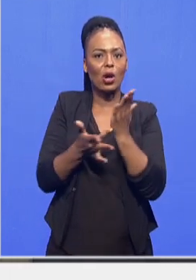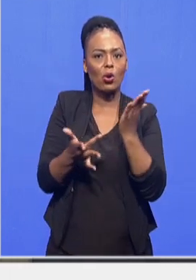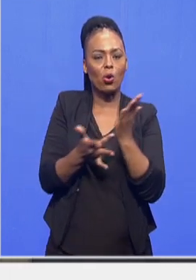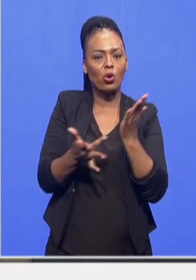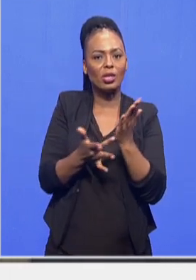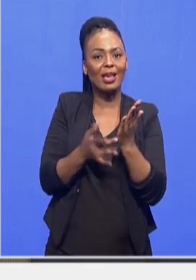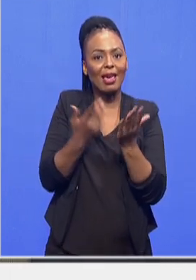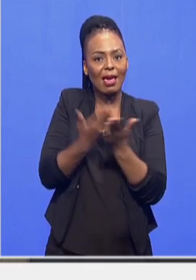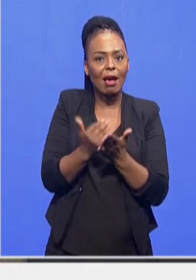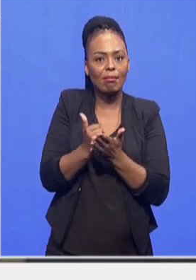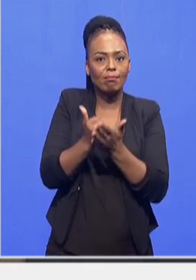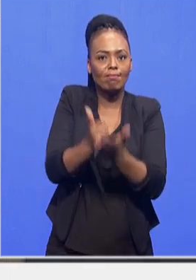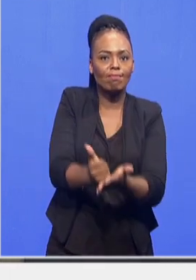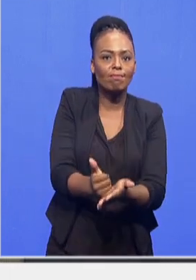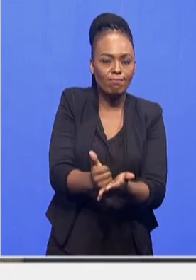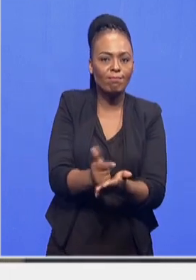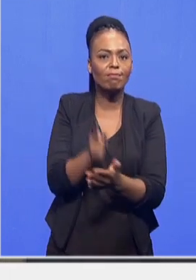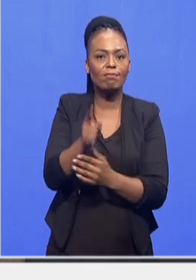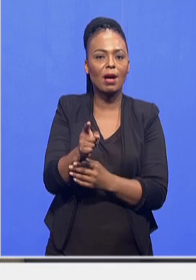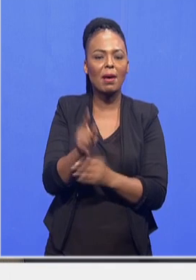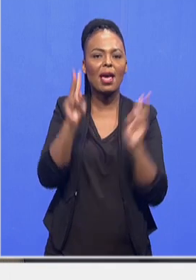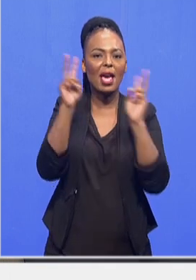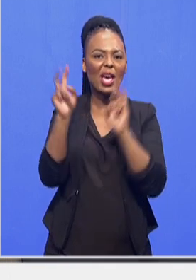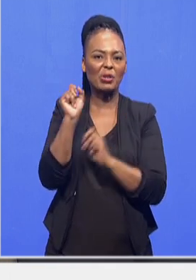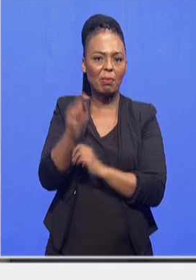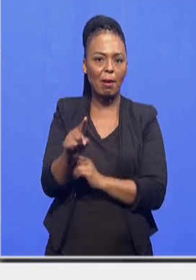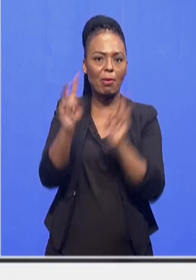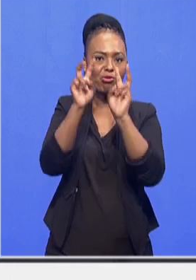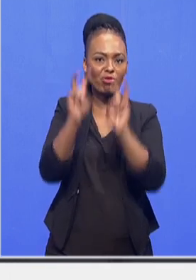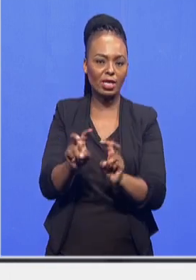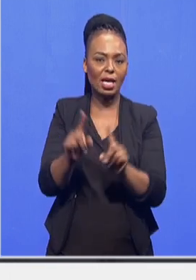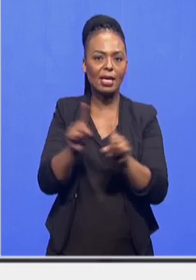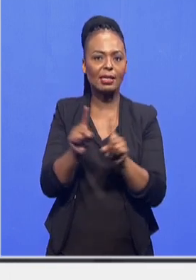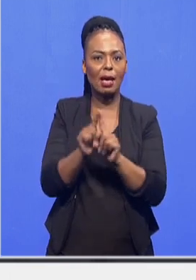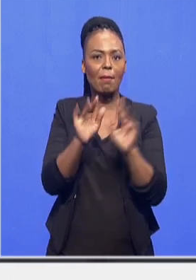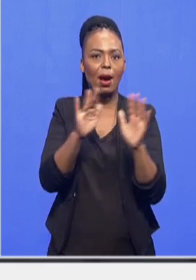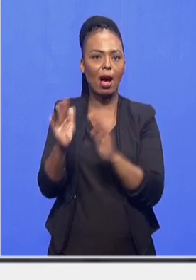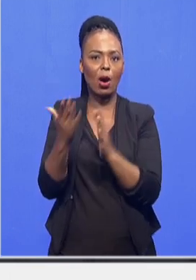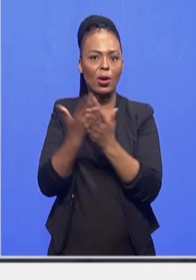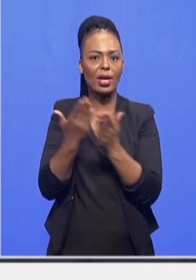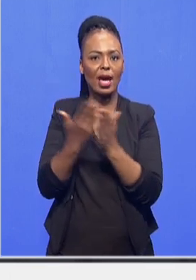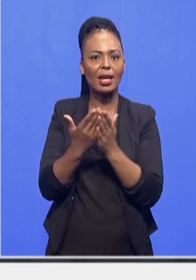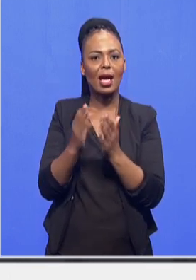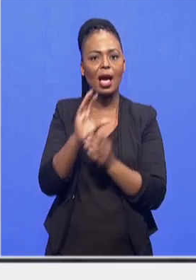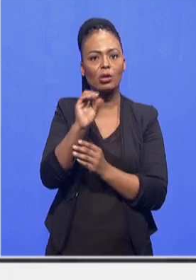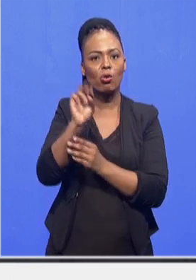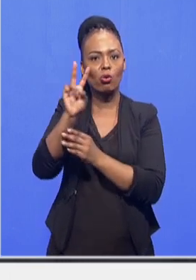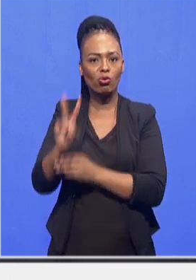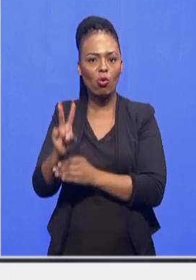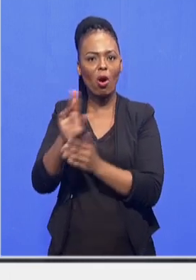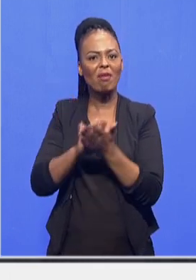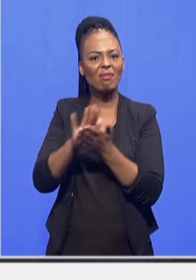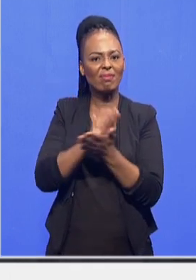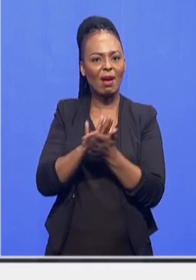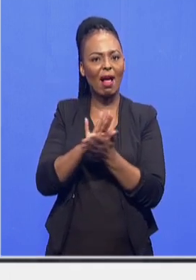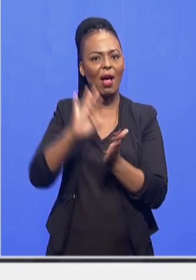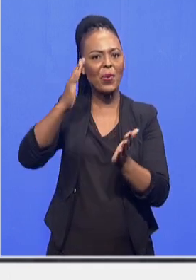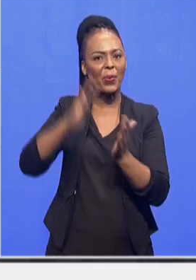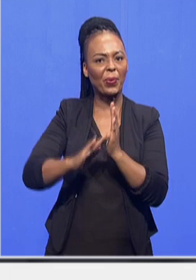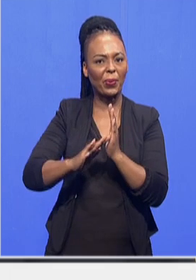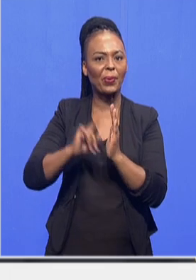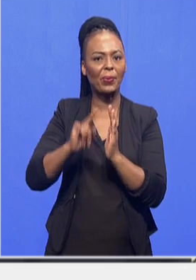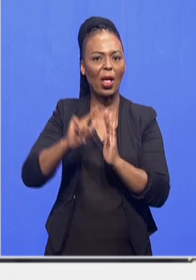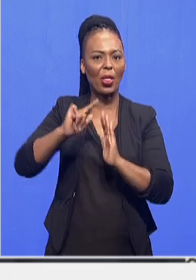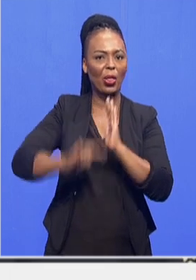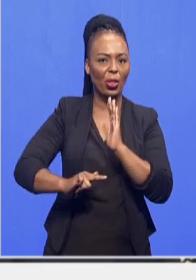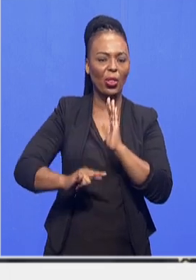needs of the country. You know, even reduction in terms of the carbon emissions. I was actually impressed to then see also